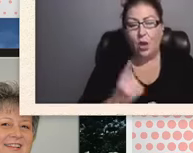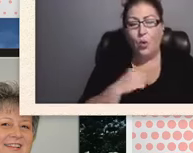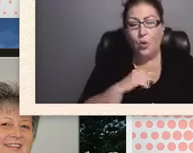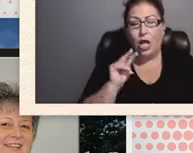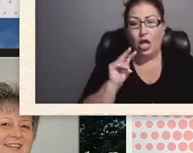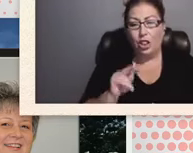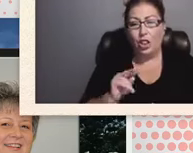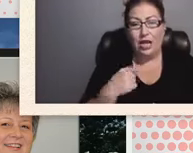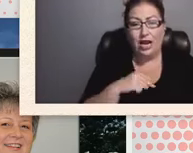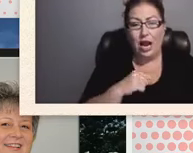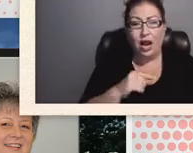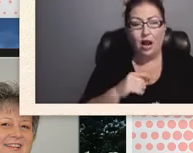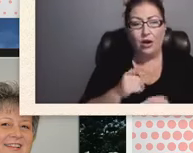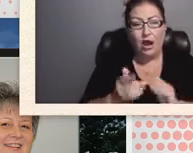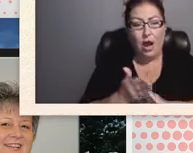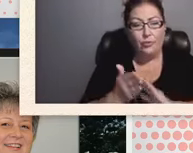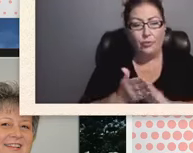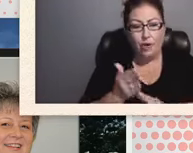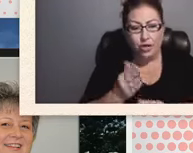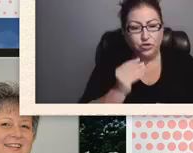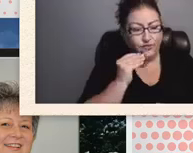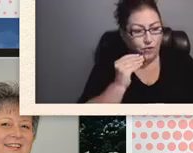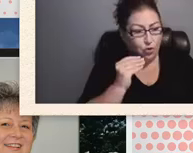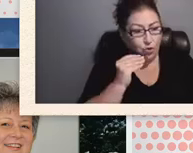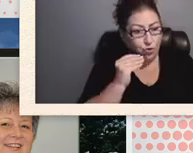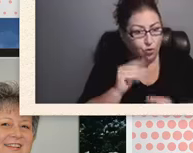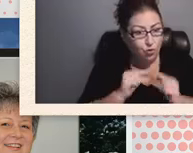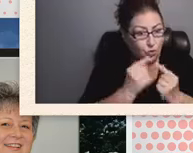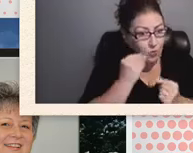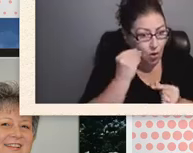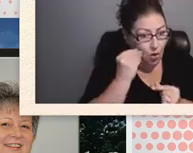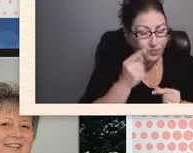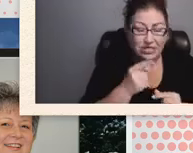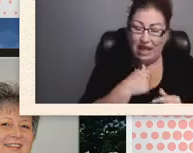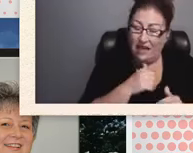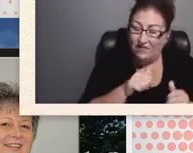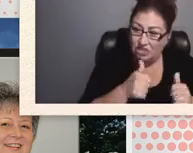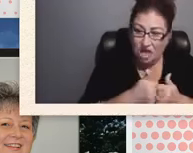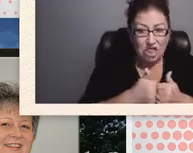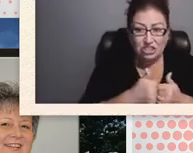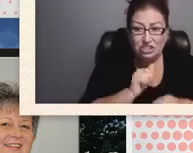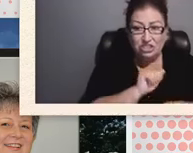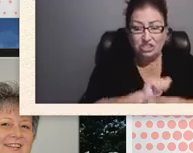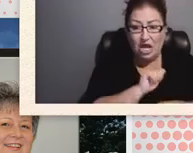operators especially, they have very challenging jobs because